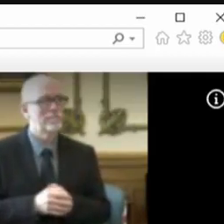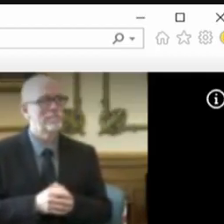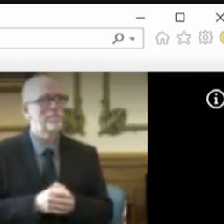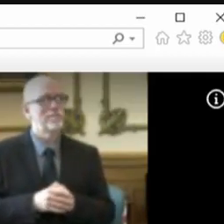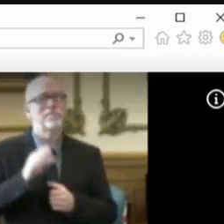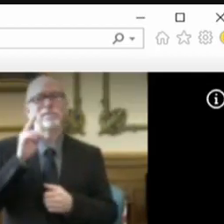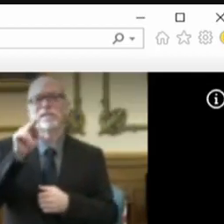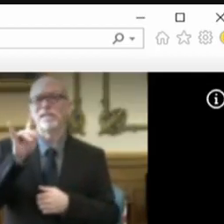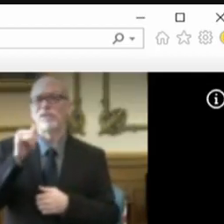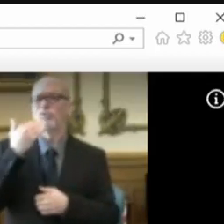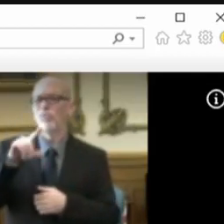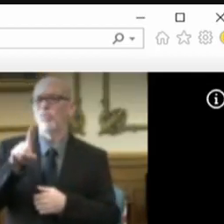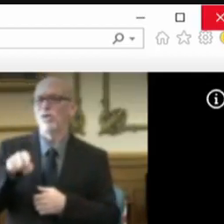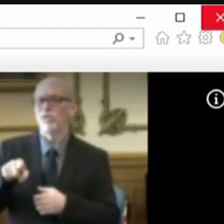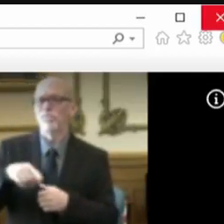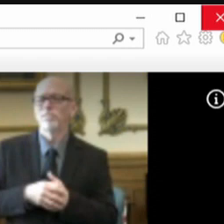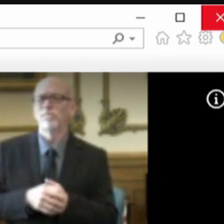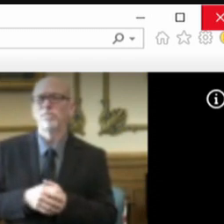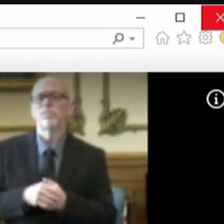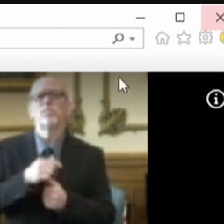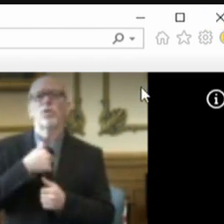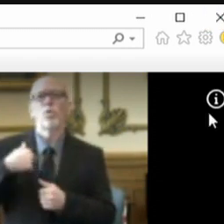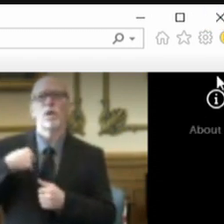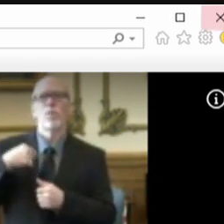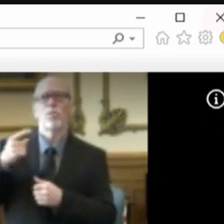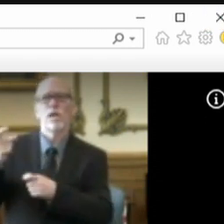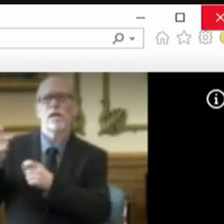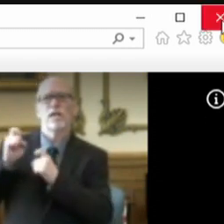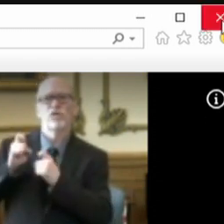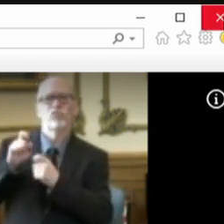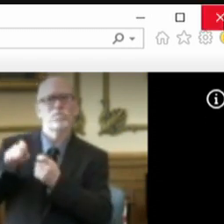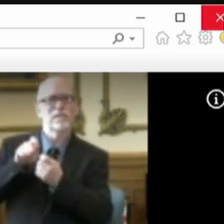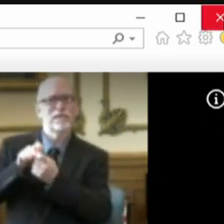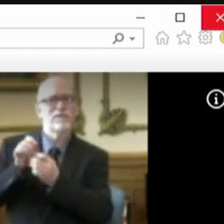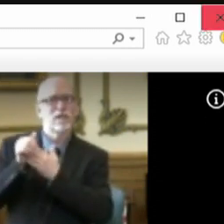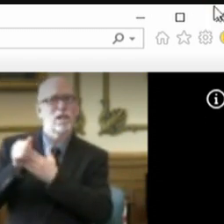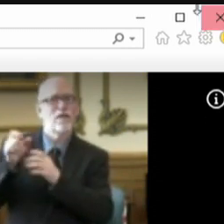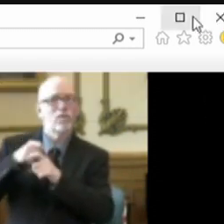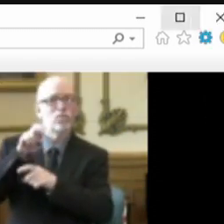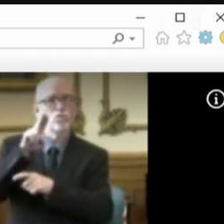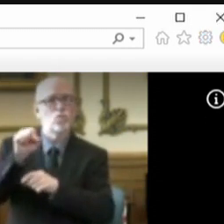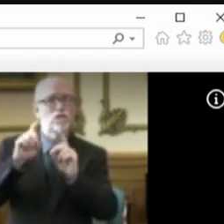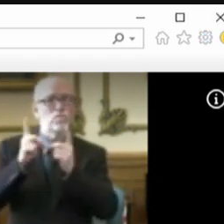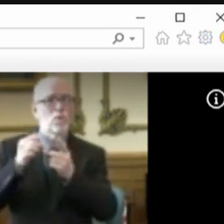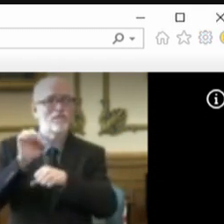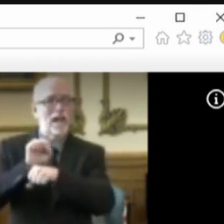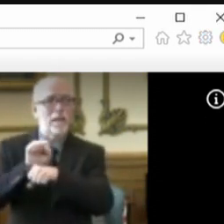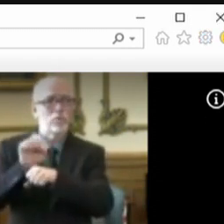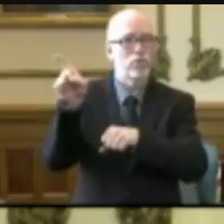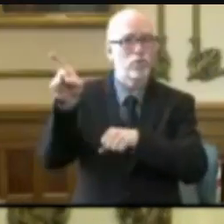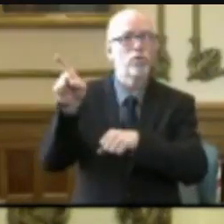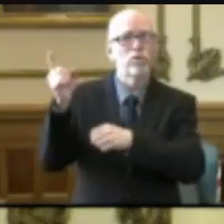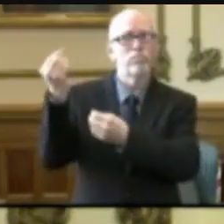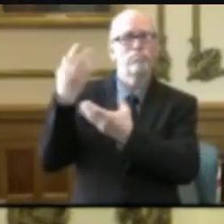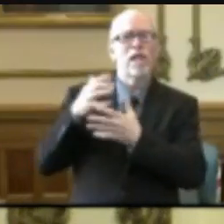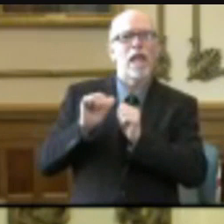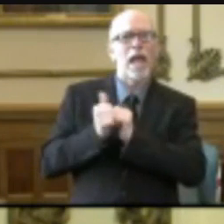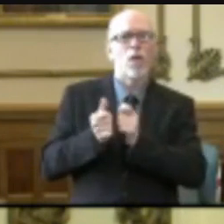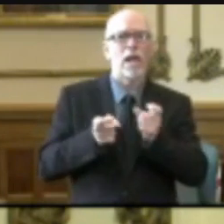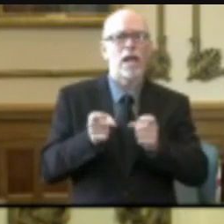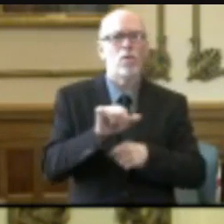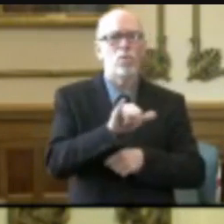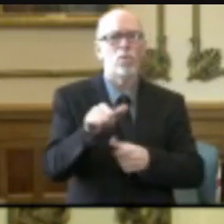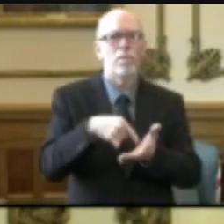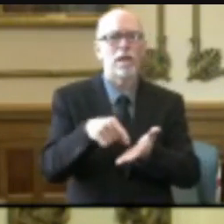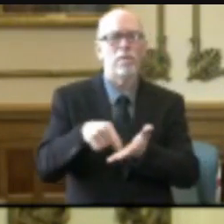Hi, Nikki. Good question. We've been issued specific guidance from the U.S. Department of Labor on how to handle those types